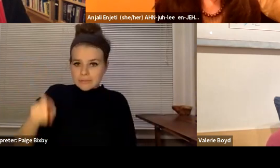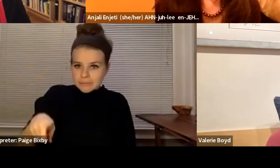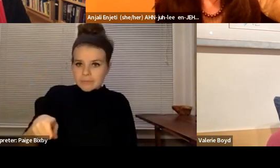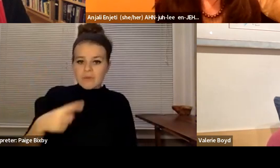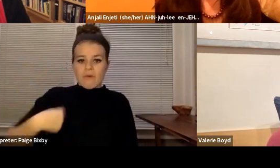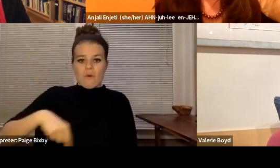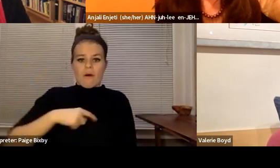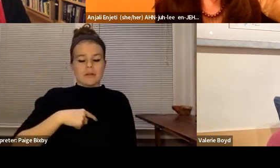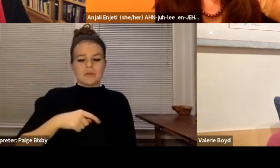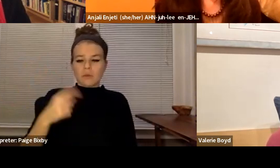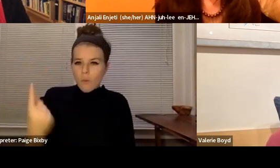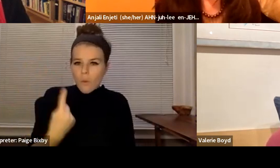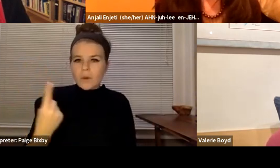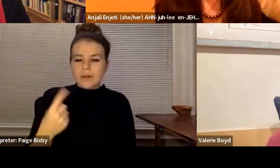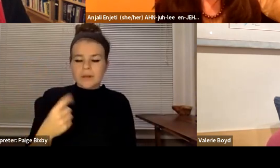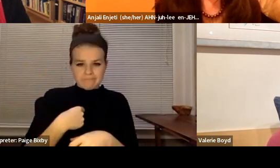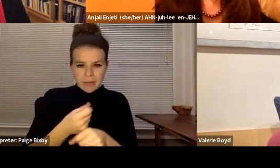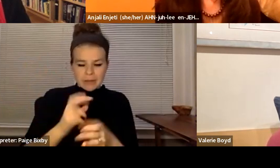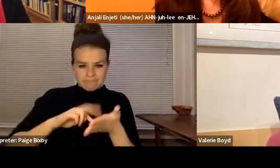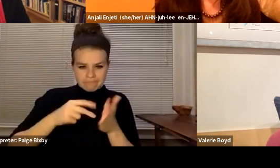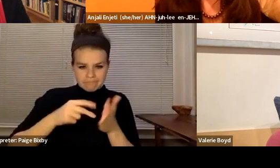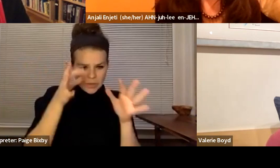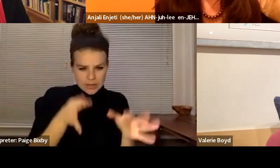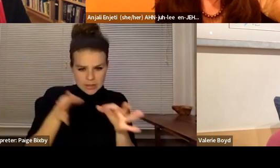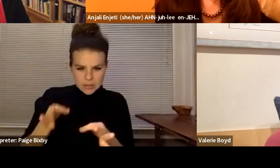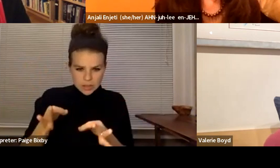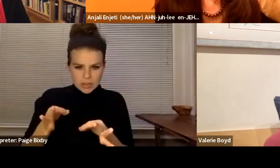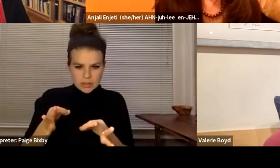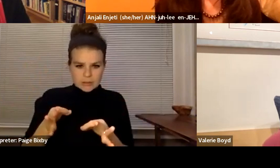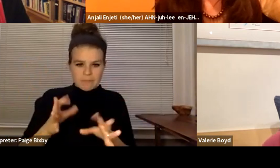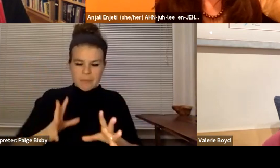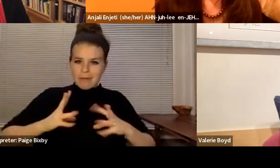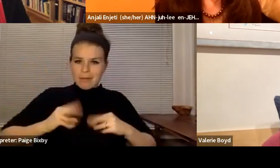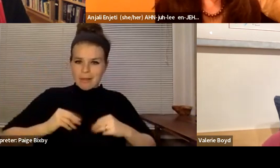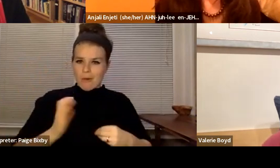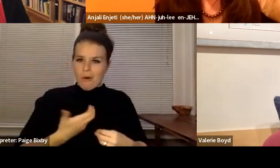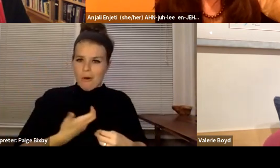make those choices and to claim our own literary ancestry.